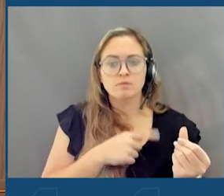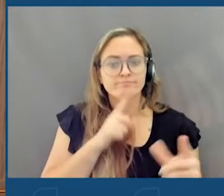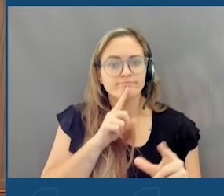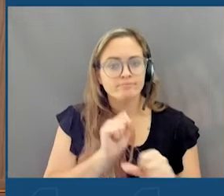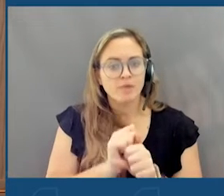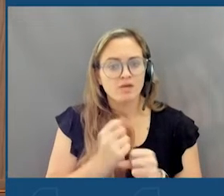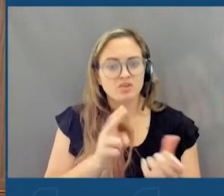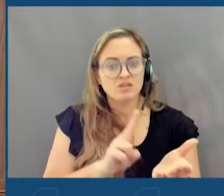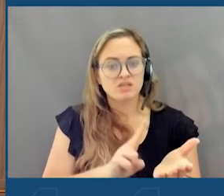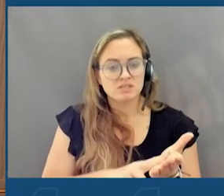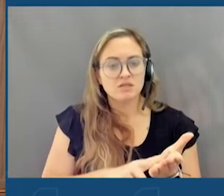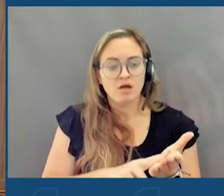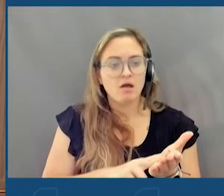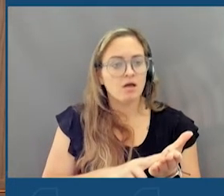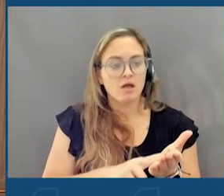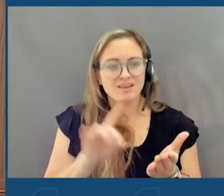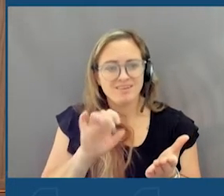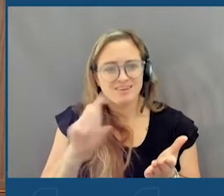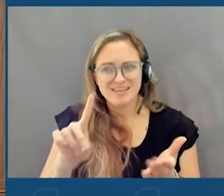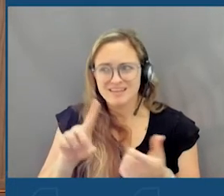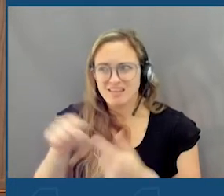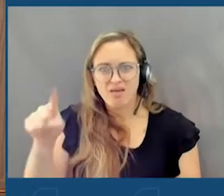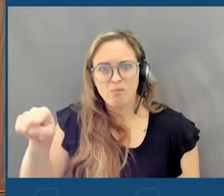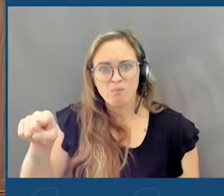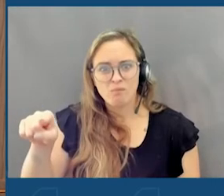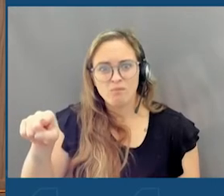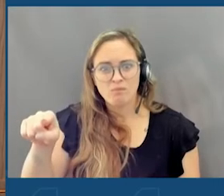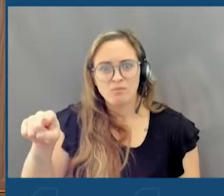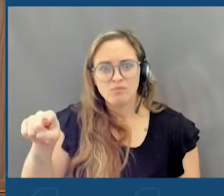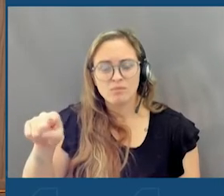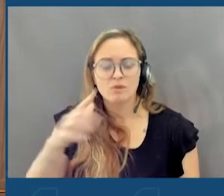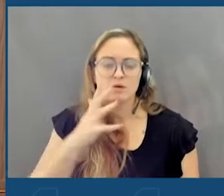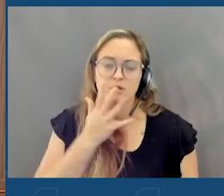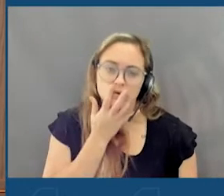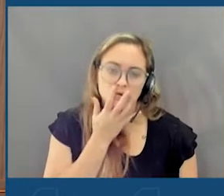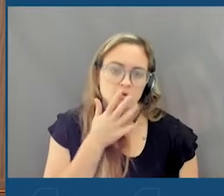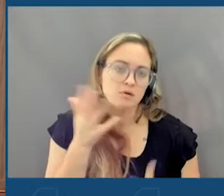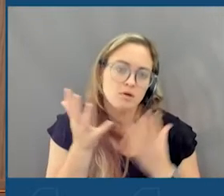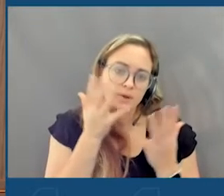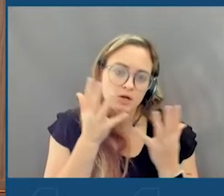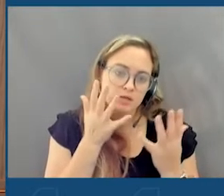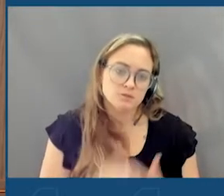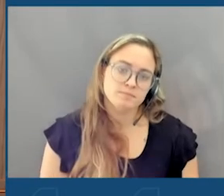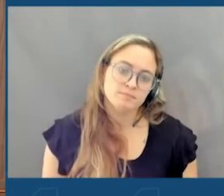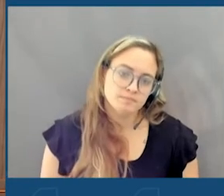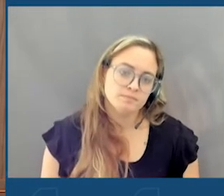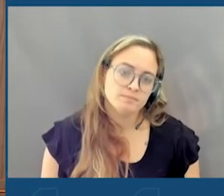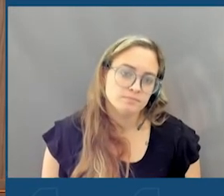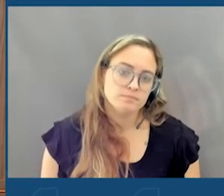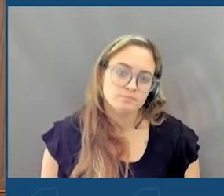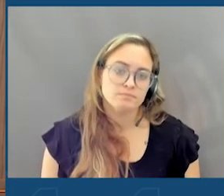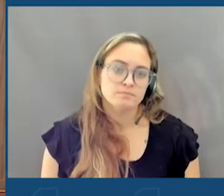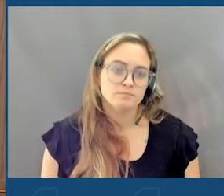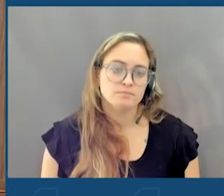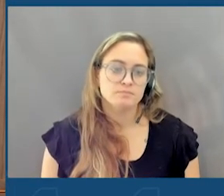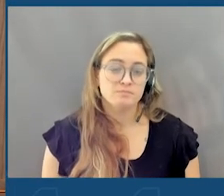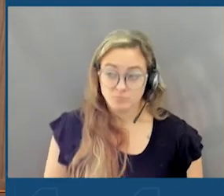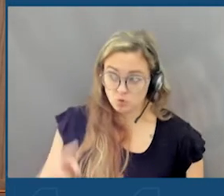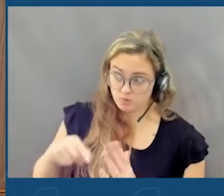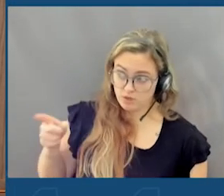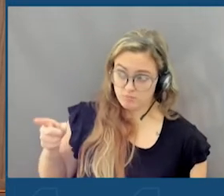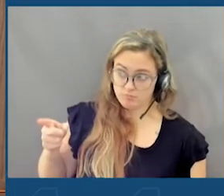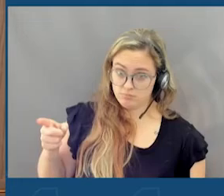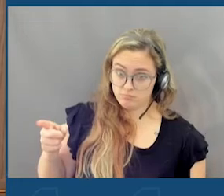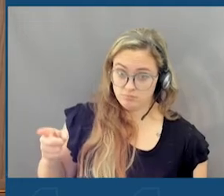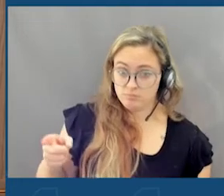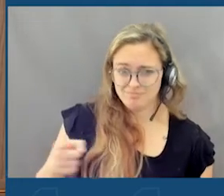signed away our deed. We were humiliated and terrified. You want to read this? Or